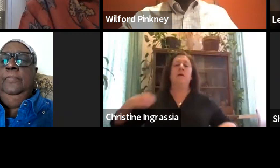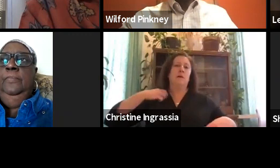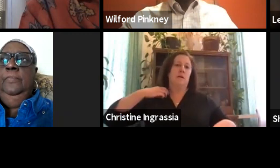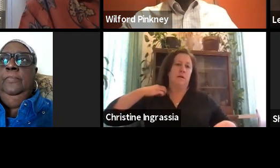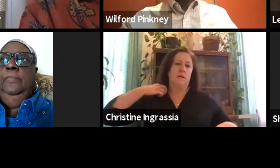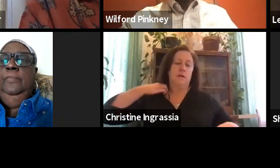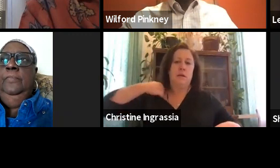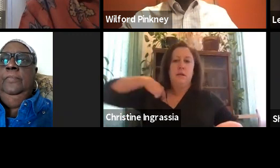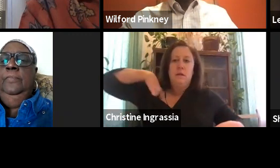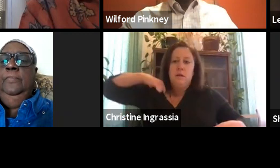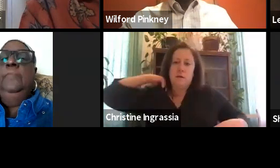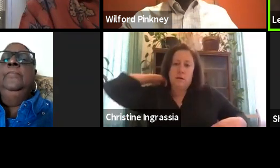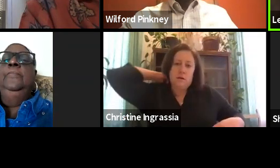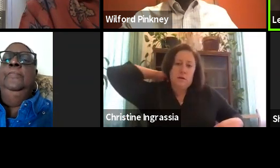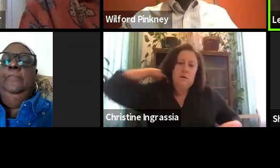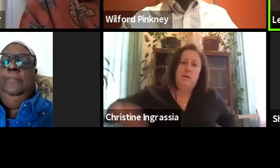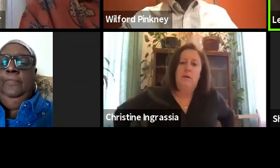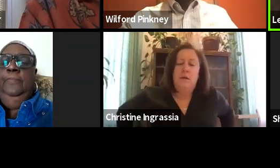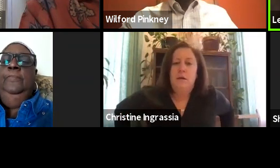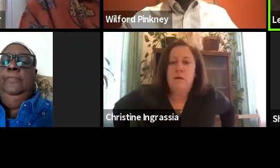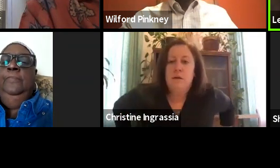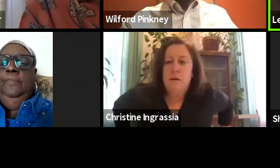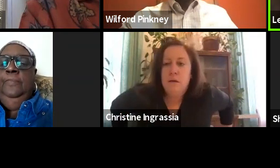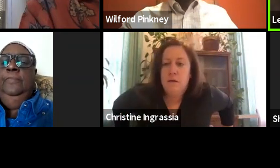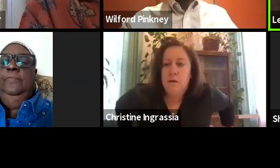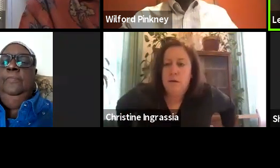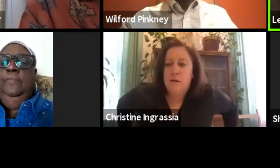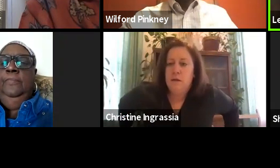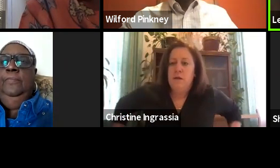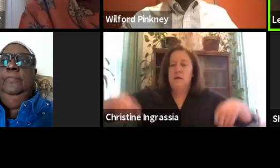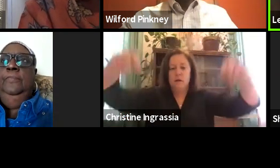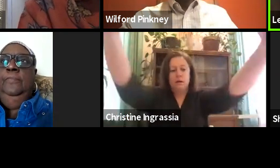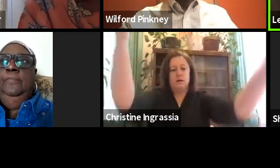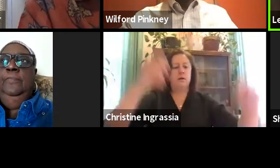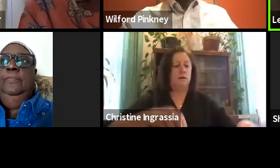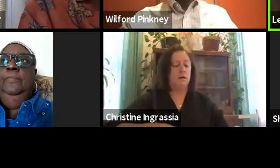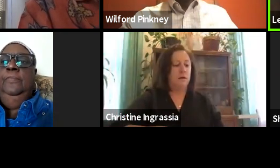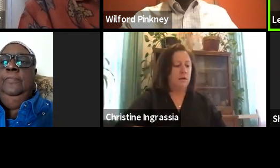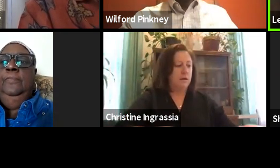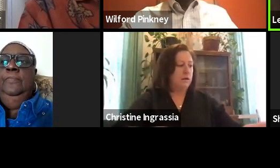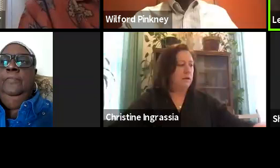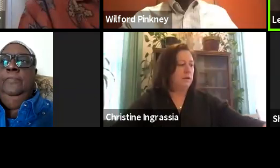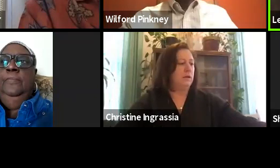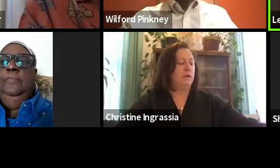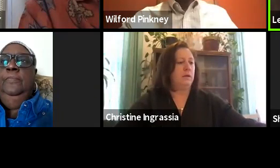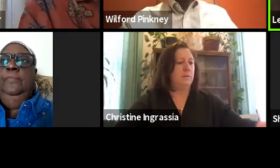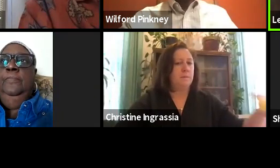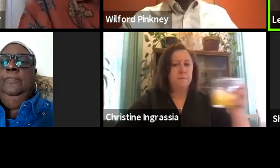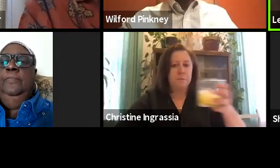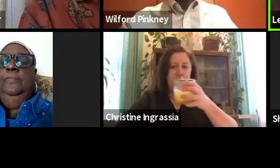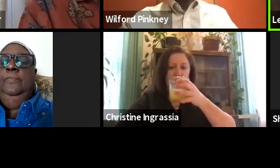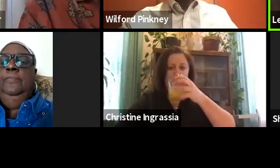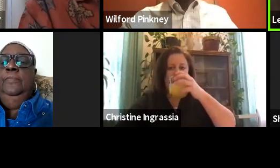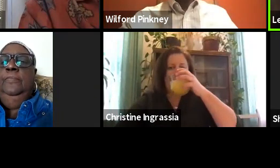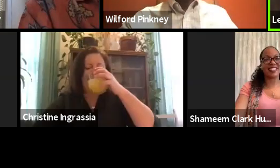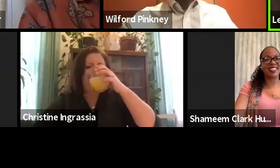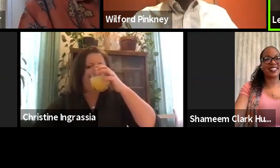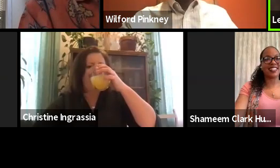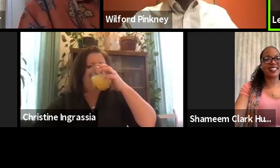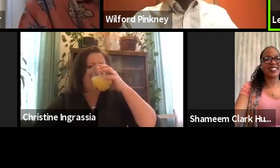City. Thank you. Thank you so much, Ms. Noblat, for testifying.